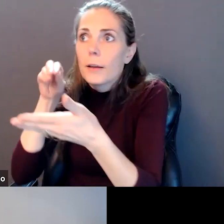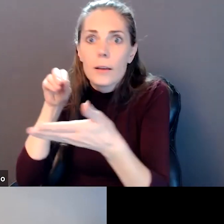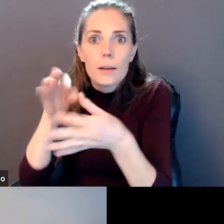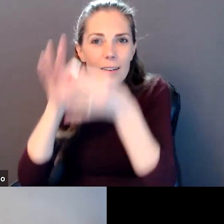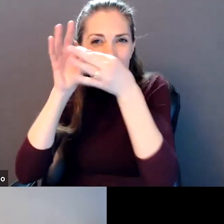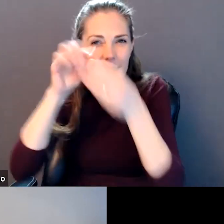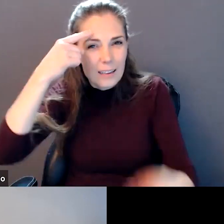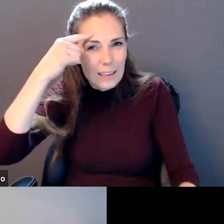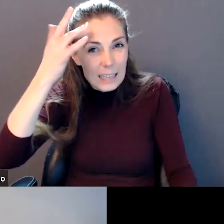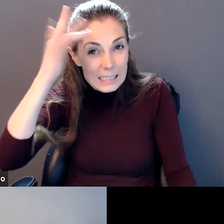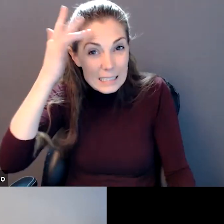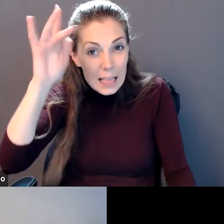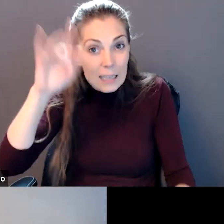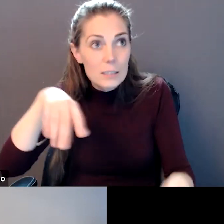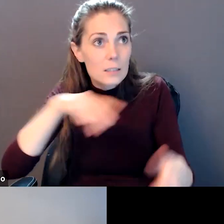but it has been,